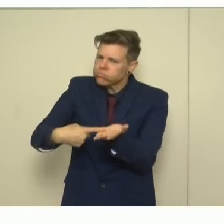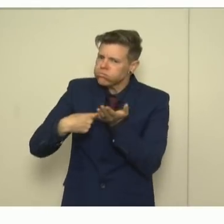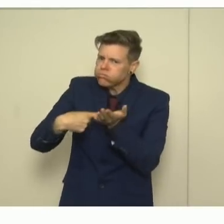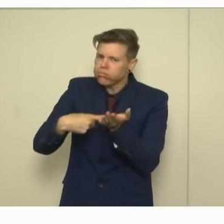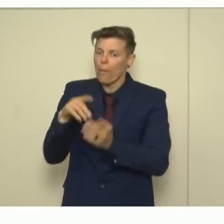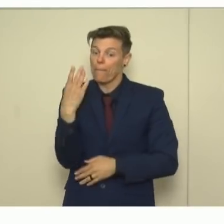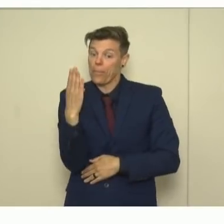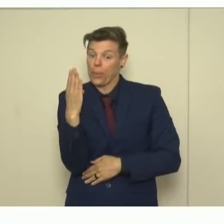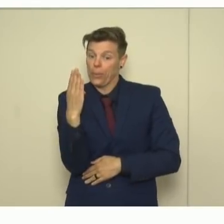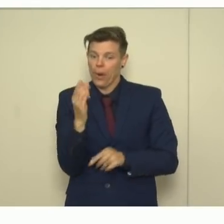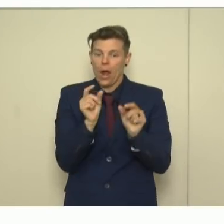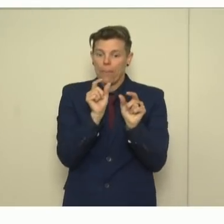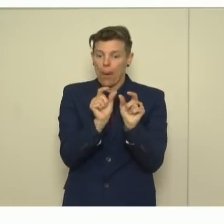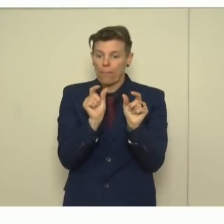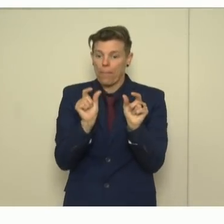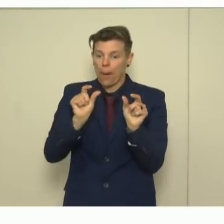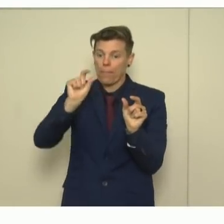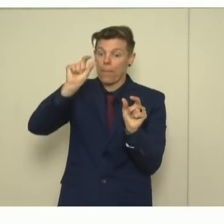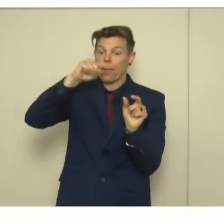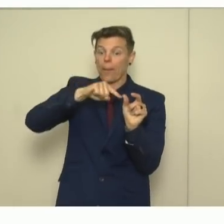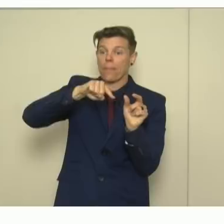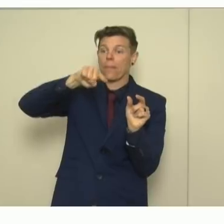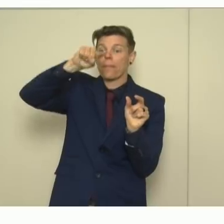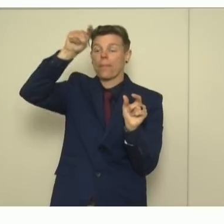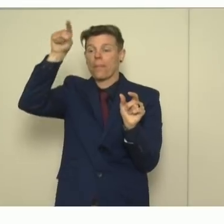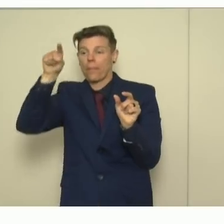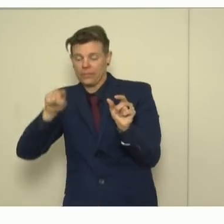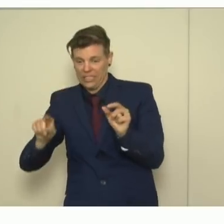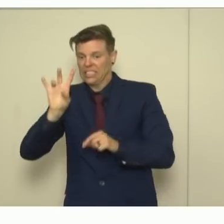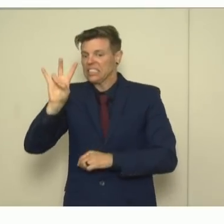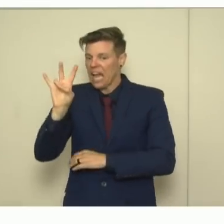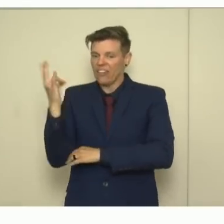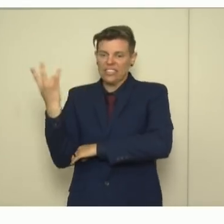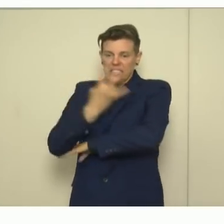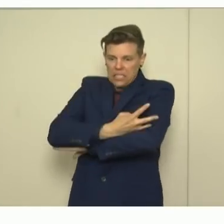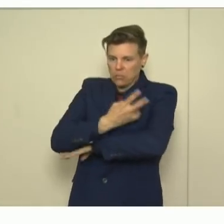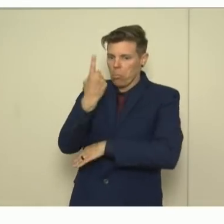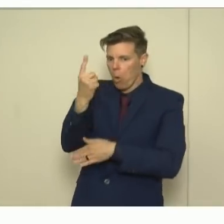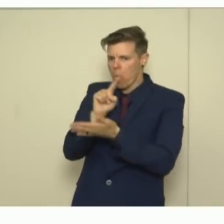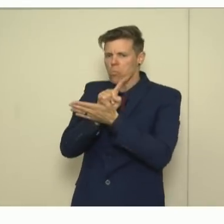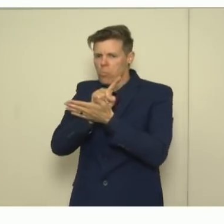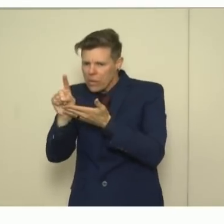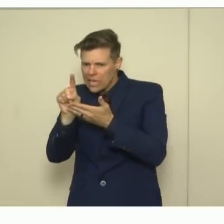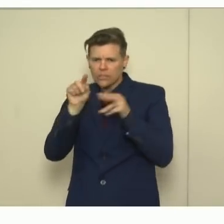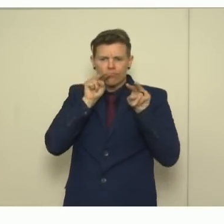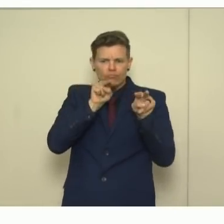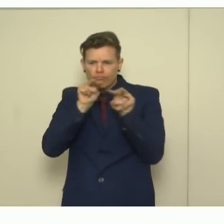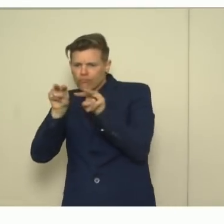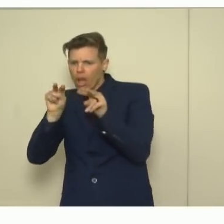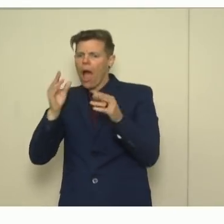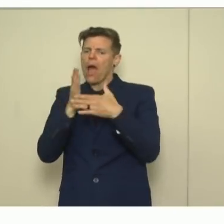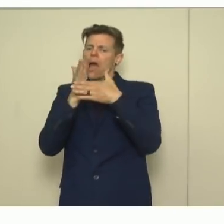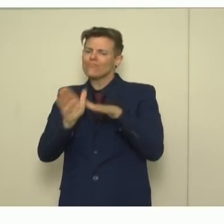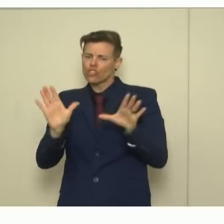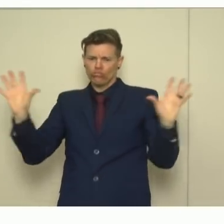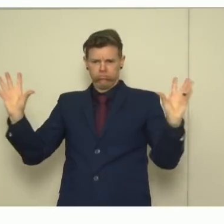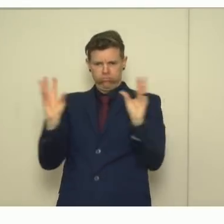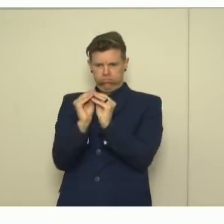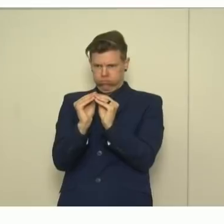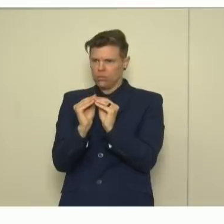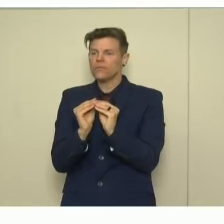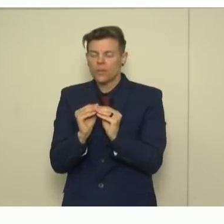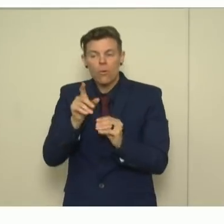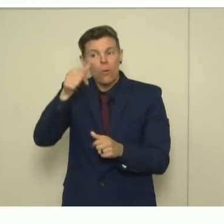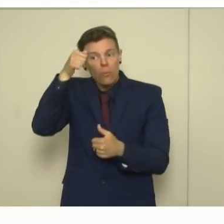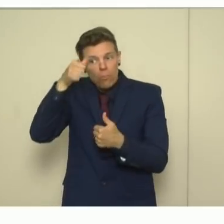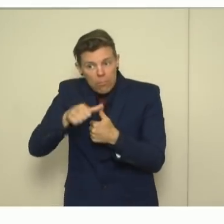of the 7-day average of daily COVID positive cases. Just a reminder, no matter how many positive